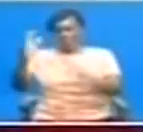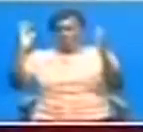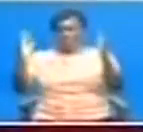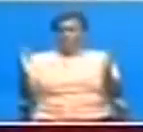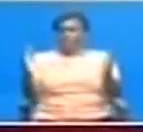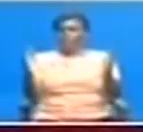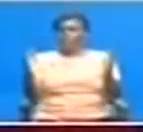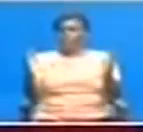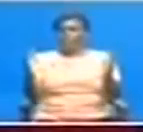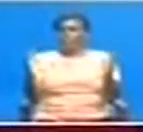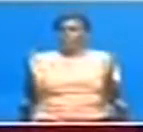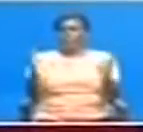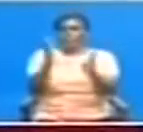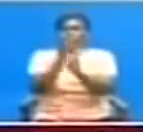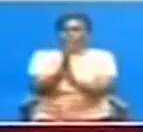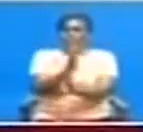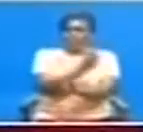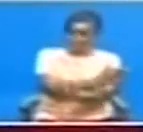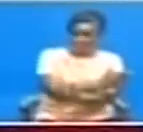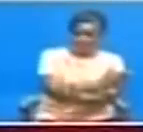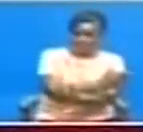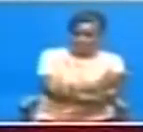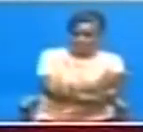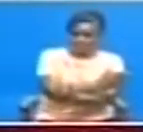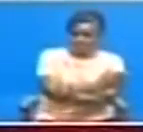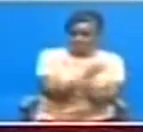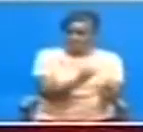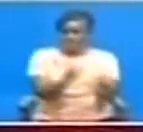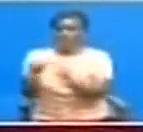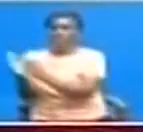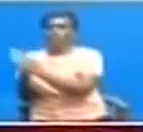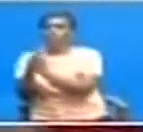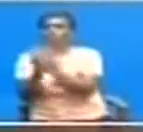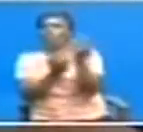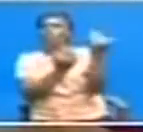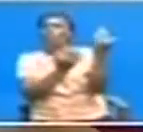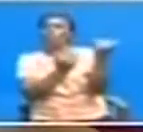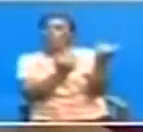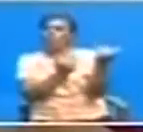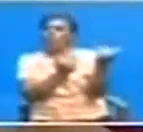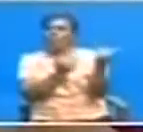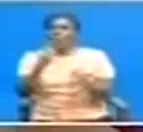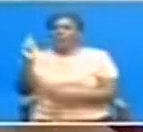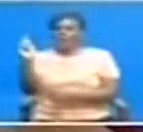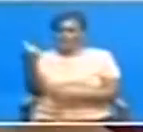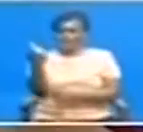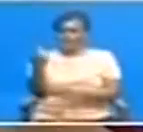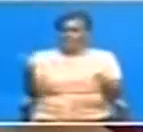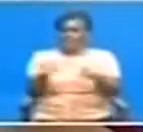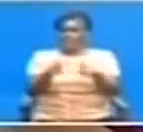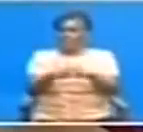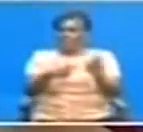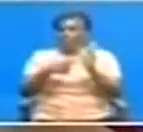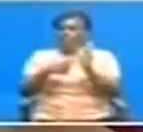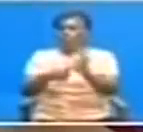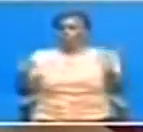tonight. And before that, let's now take you to a story of hope. And Kenyans once again